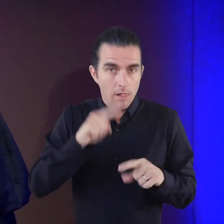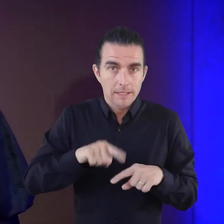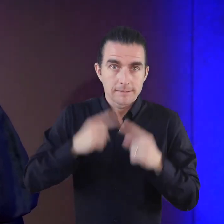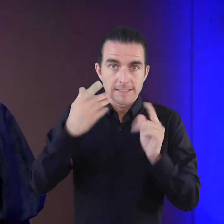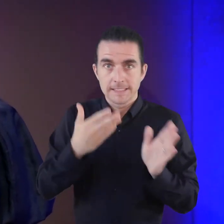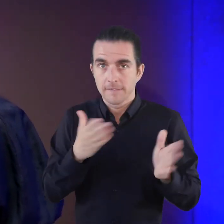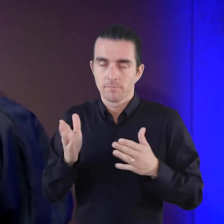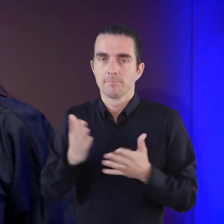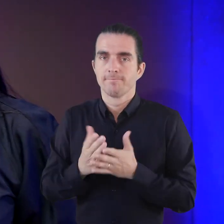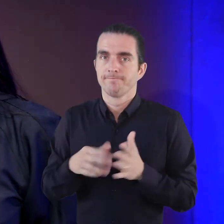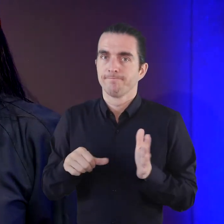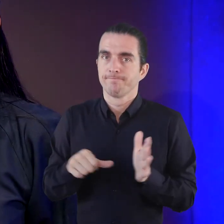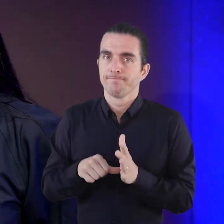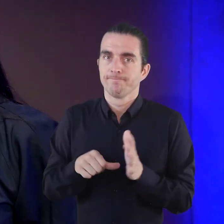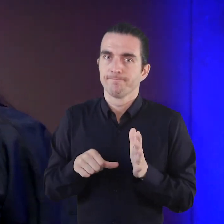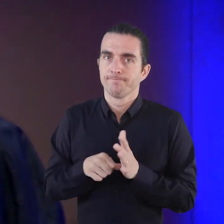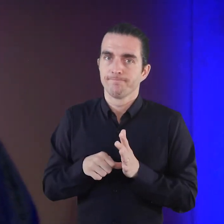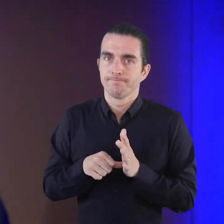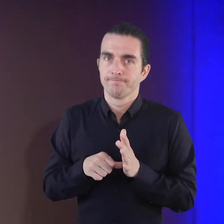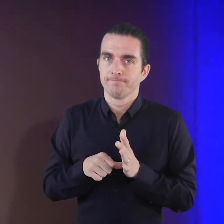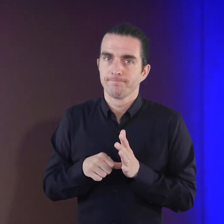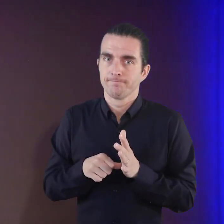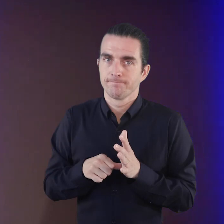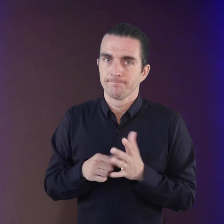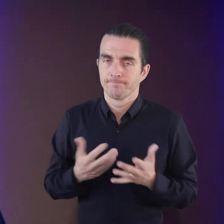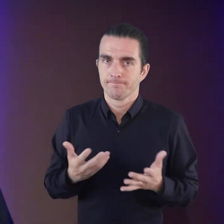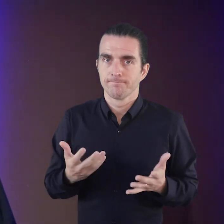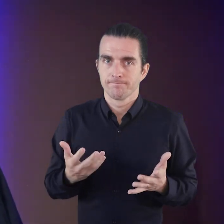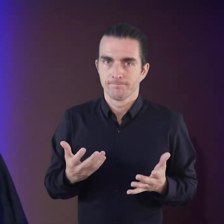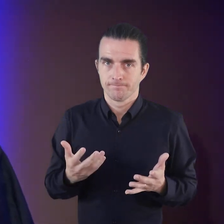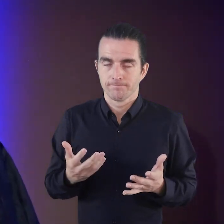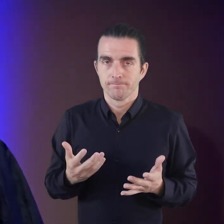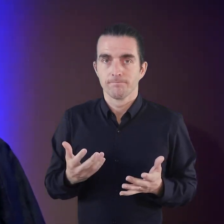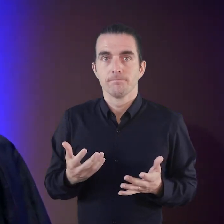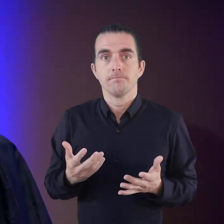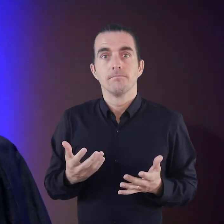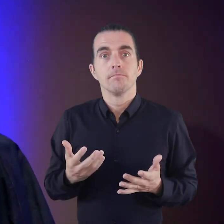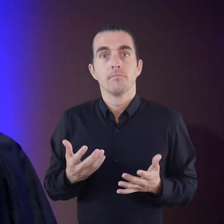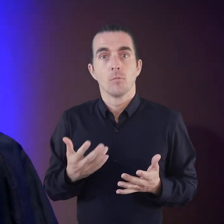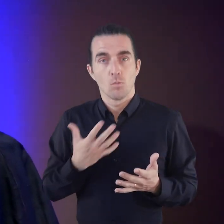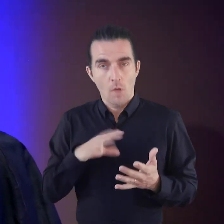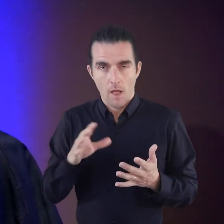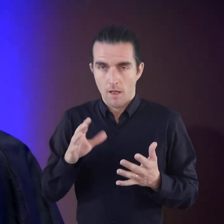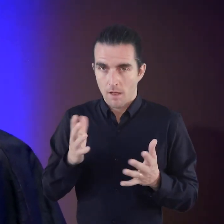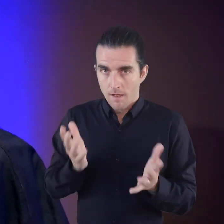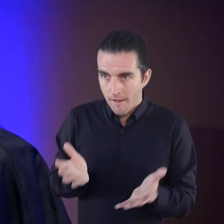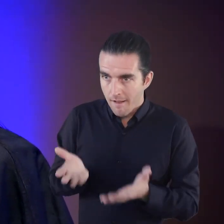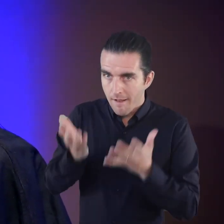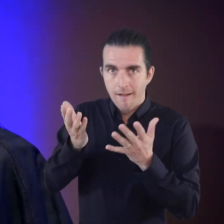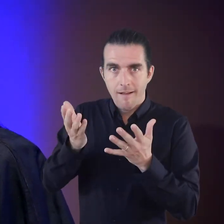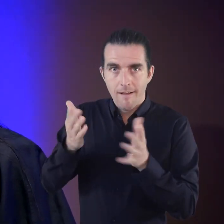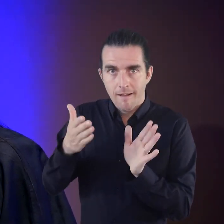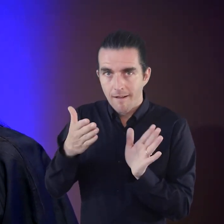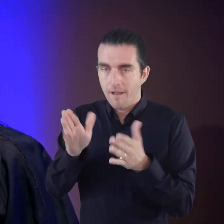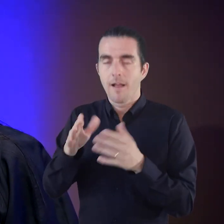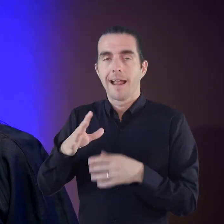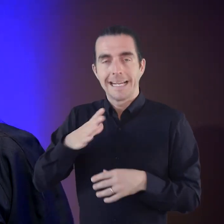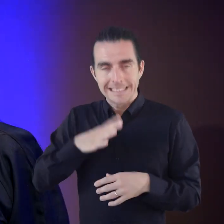Alternative paths can be hard to find. To light them up, we need alternative voices to guide us on our